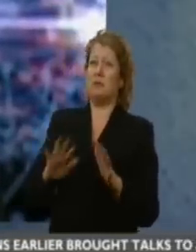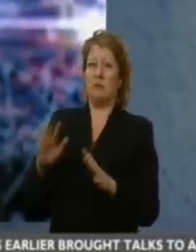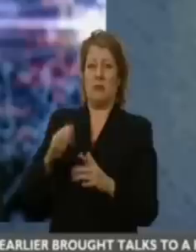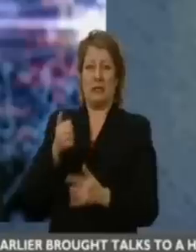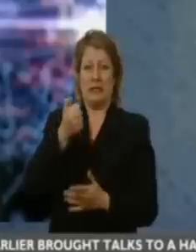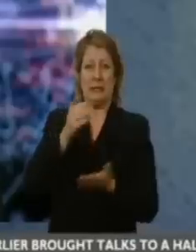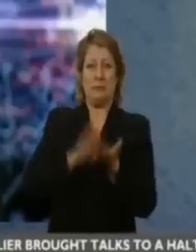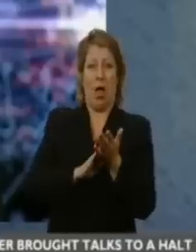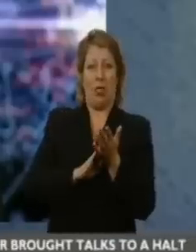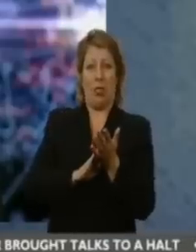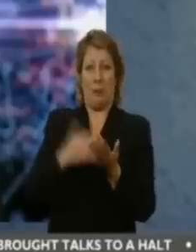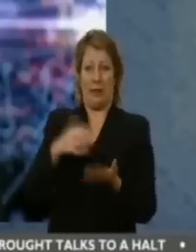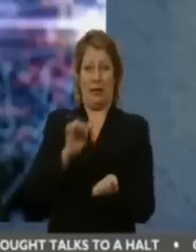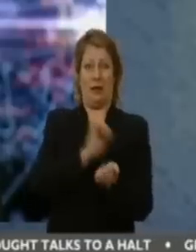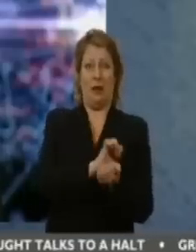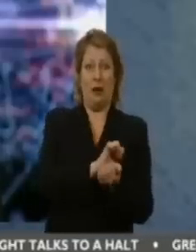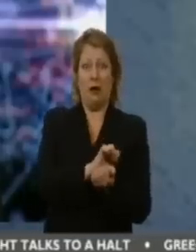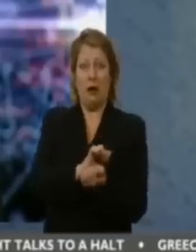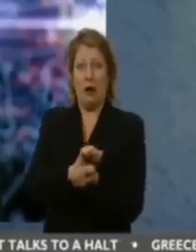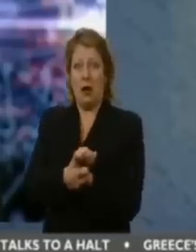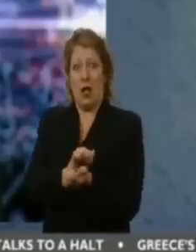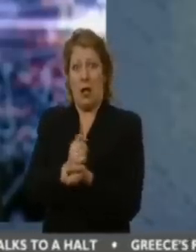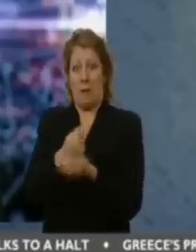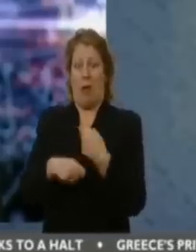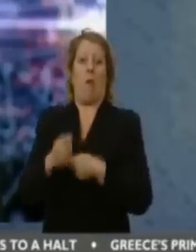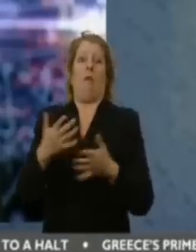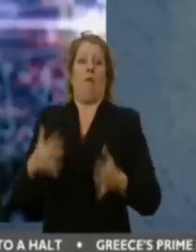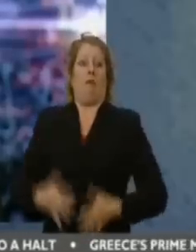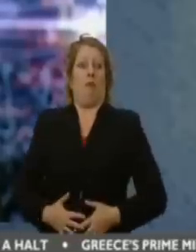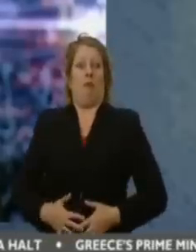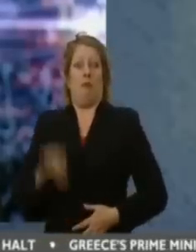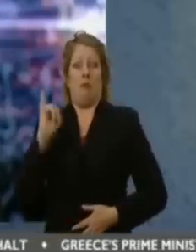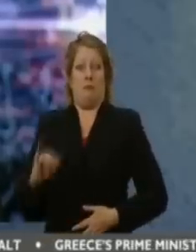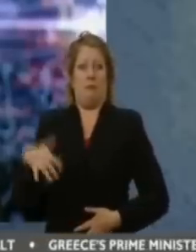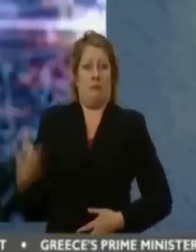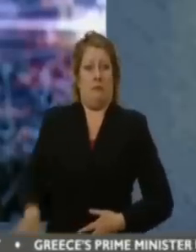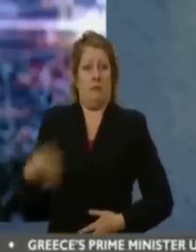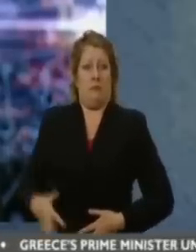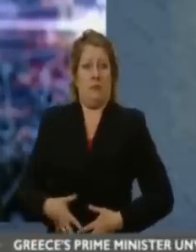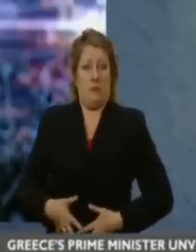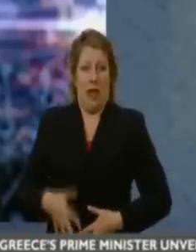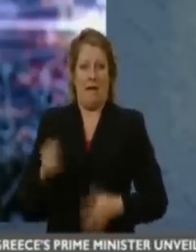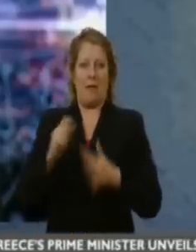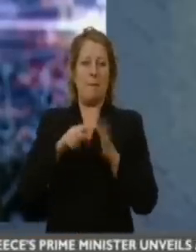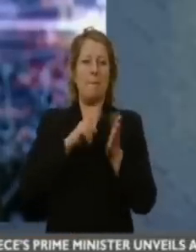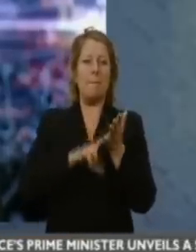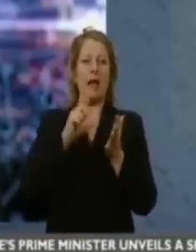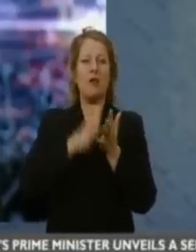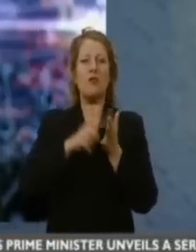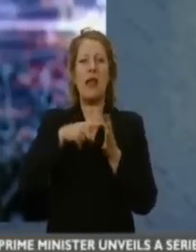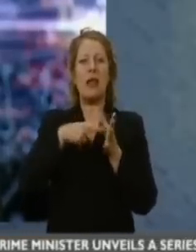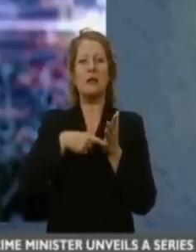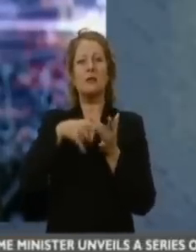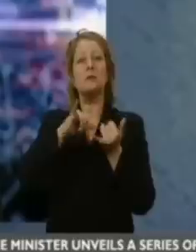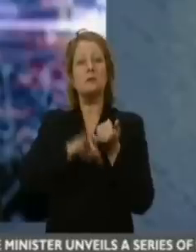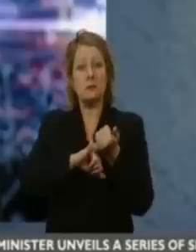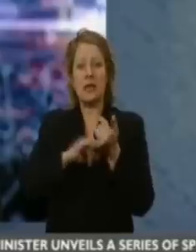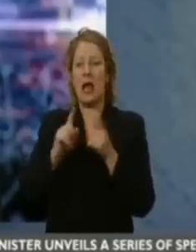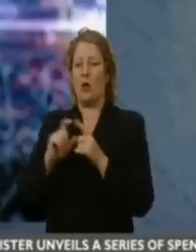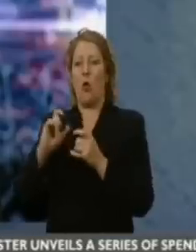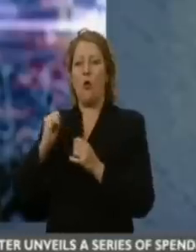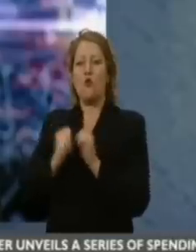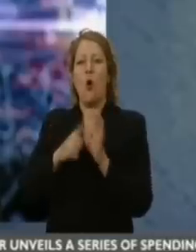into his detention, he started to develop very serious abdominal problems. He had pancreatitis and gallstones. And the